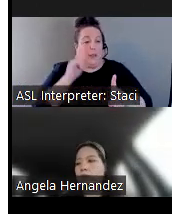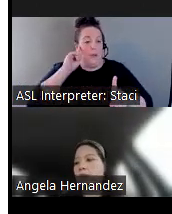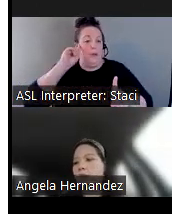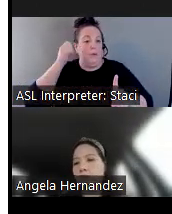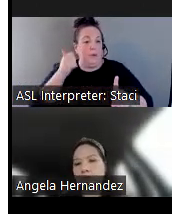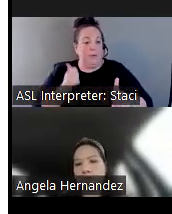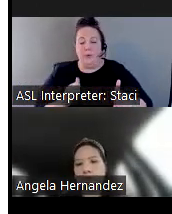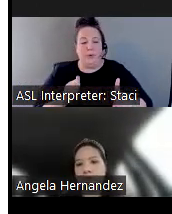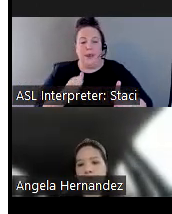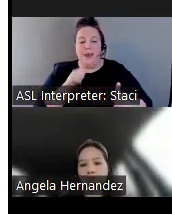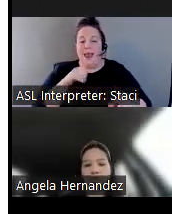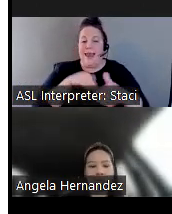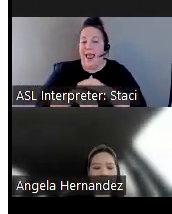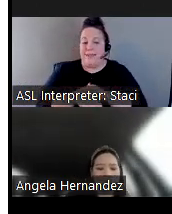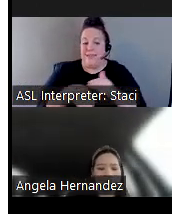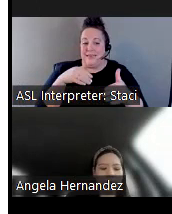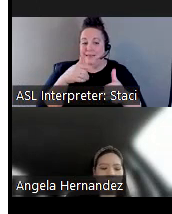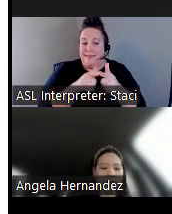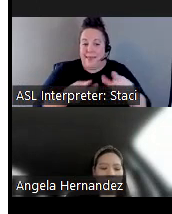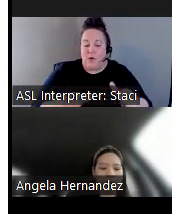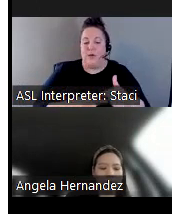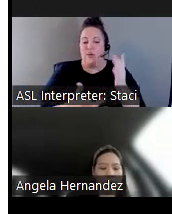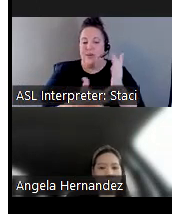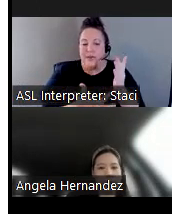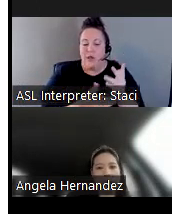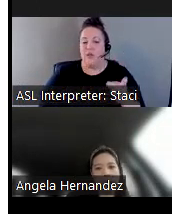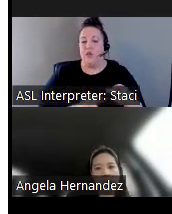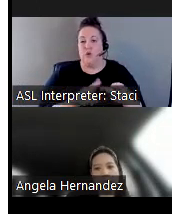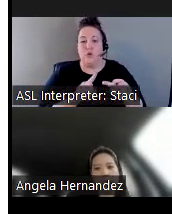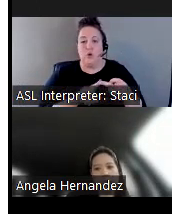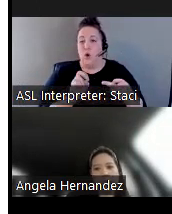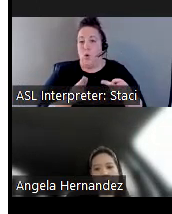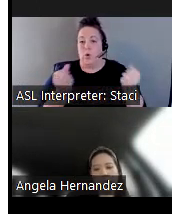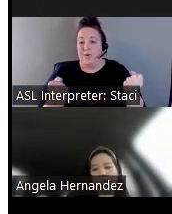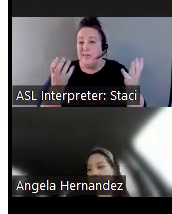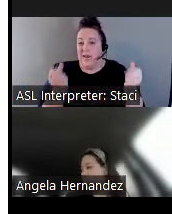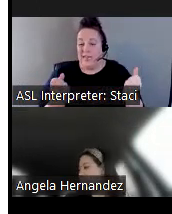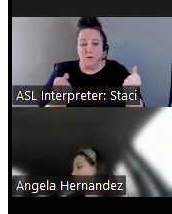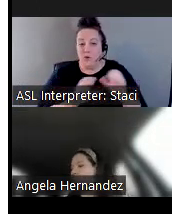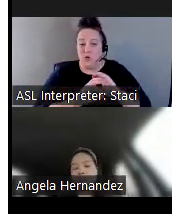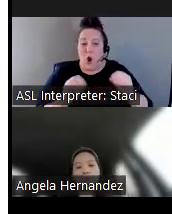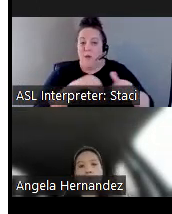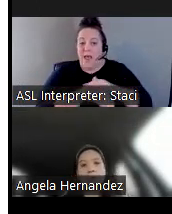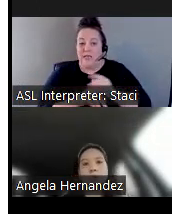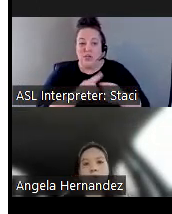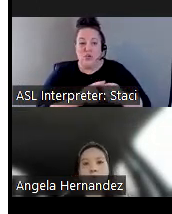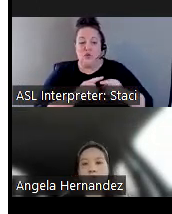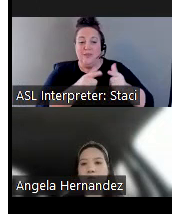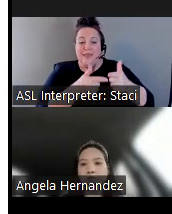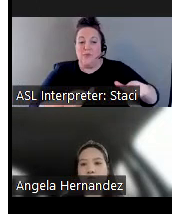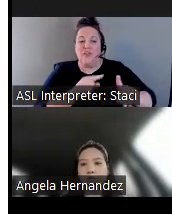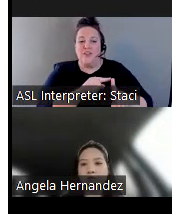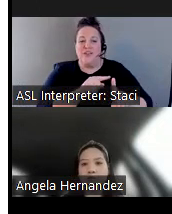accessing language, either through technology or through sign language, we consider that a